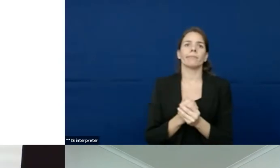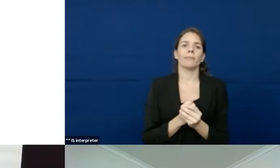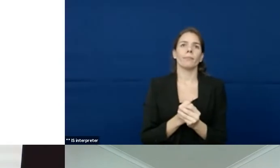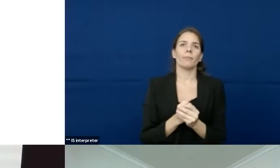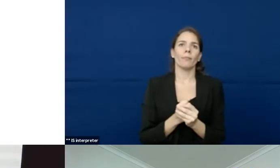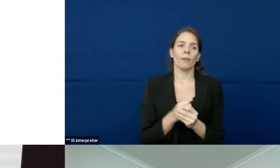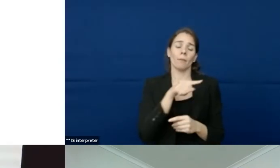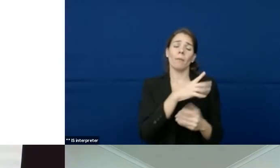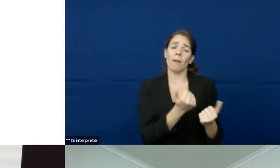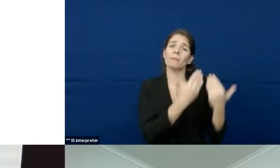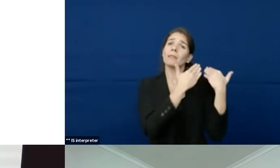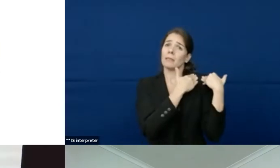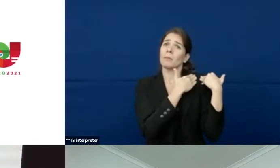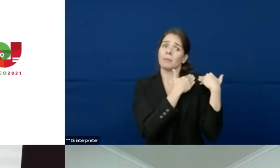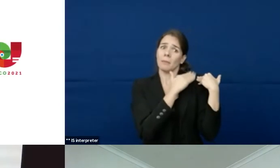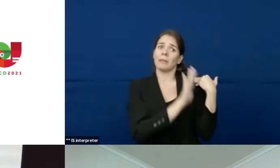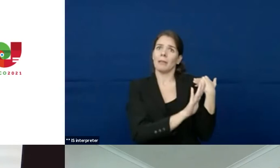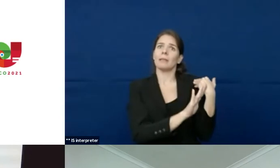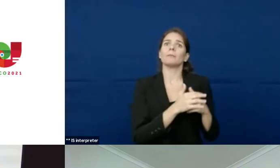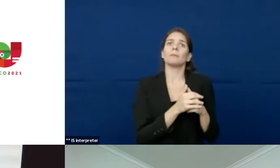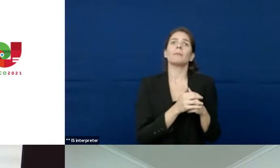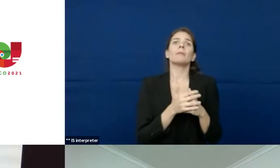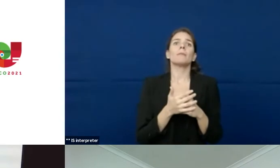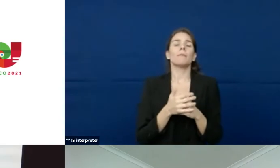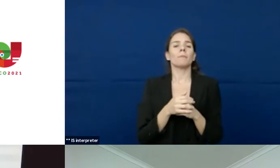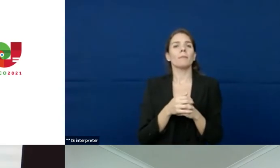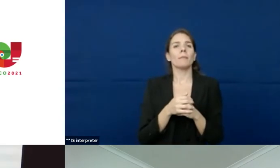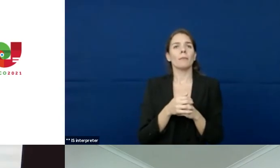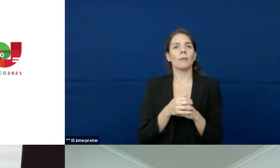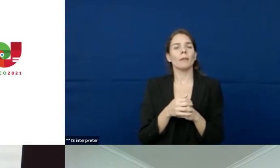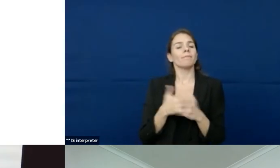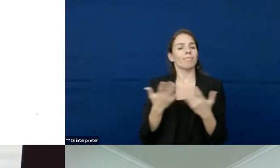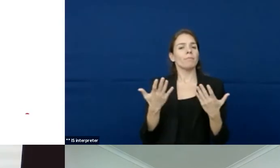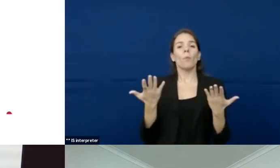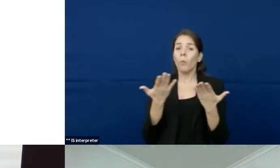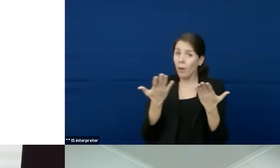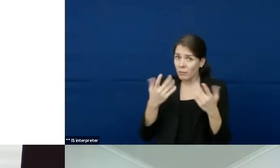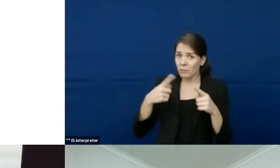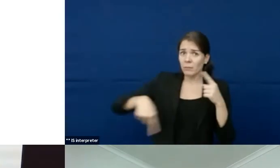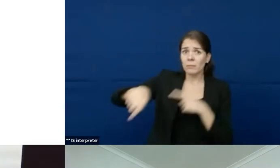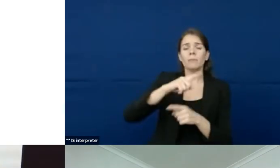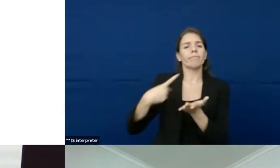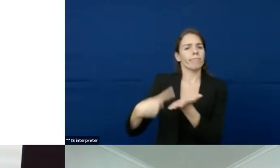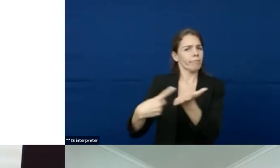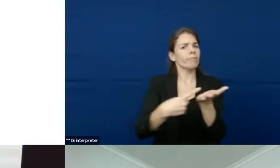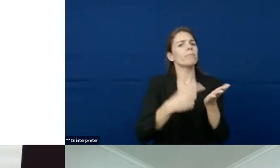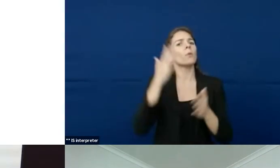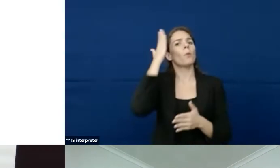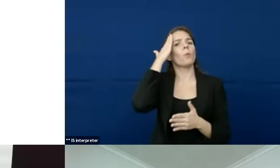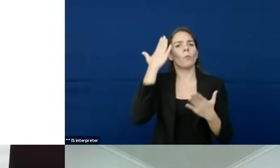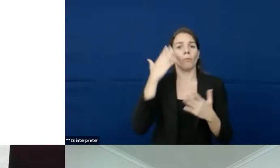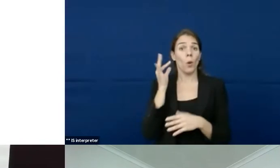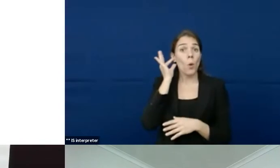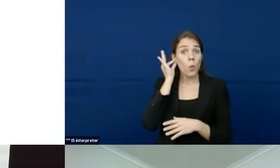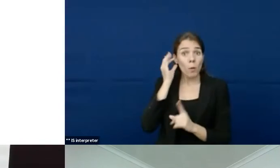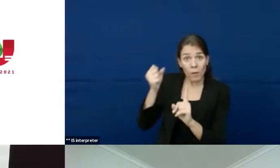have the sustainable, very much intertwined with the way the community lives,